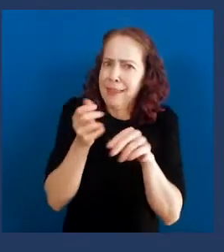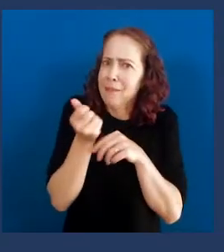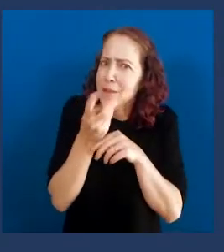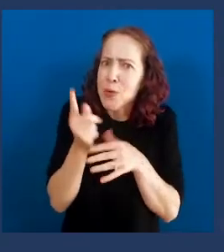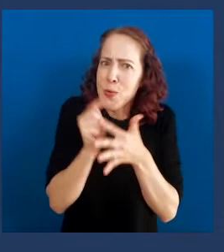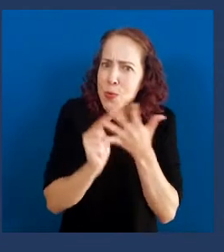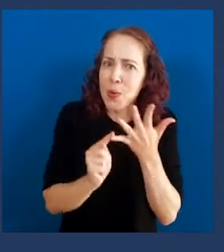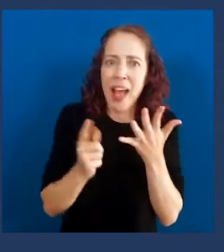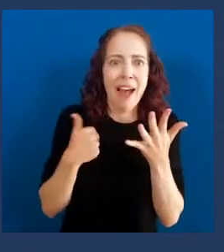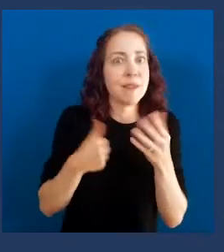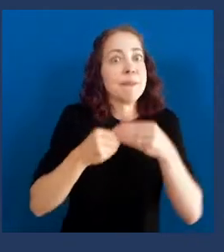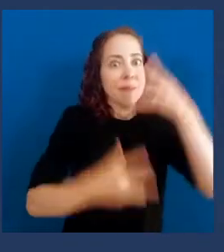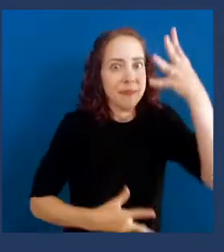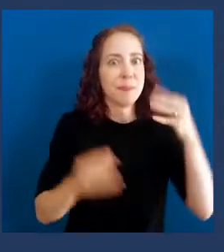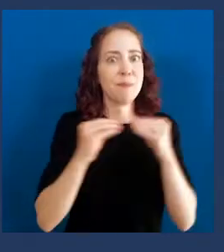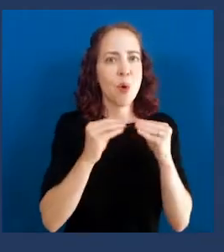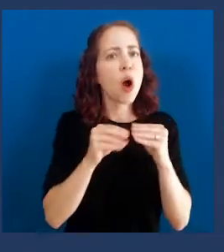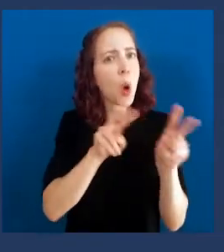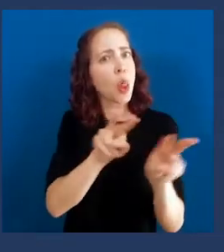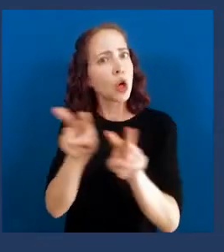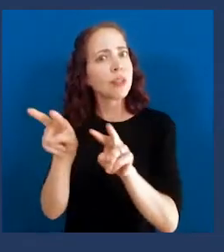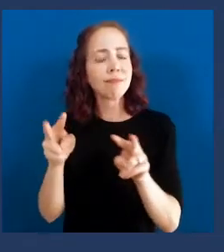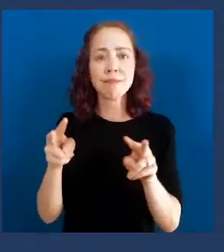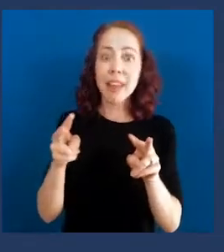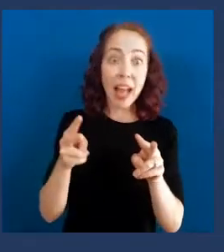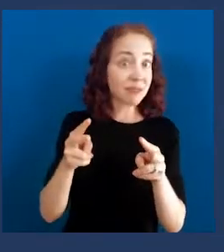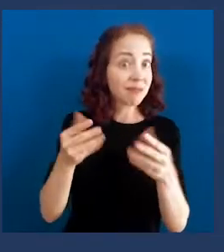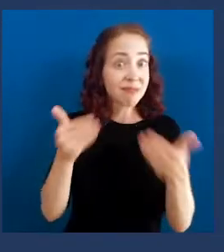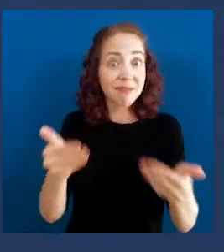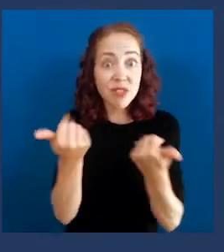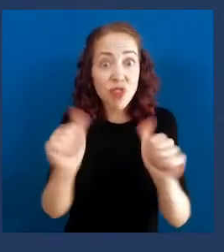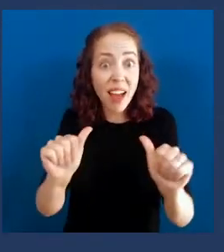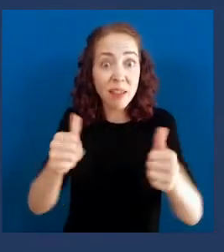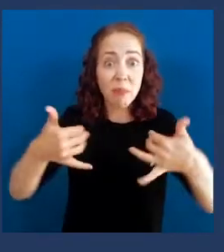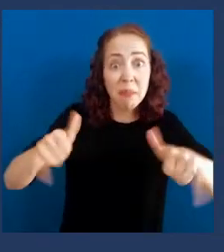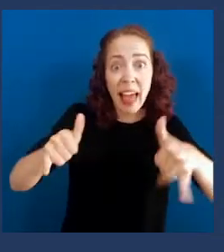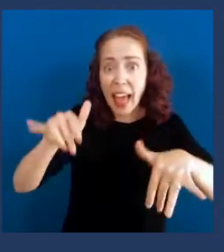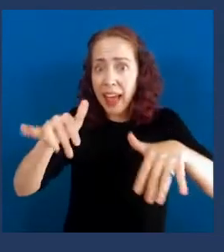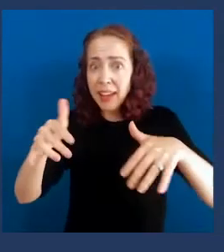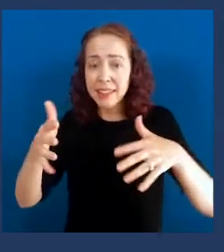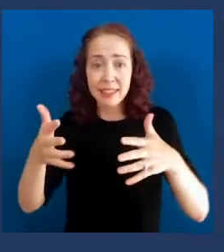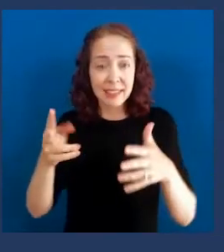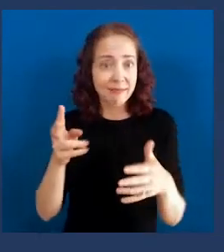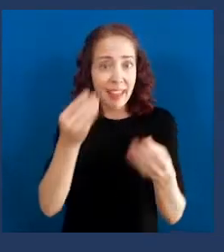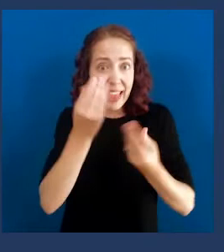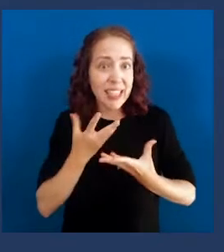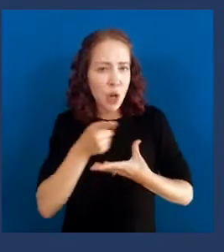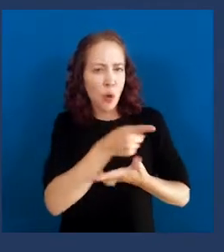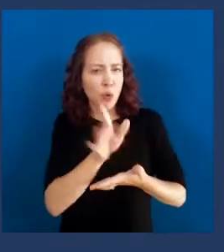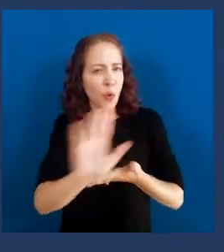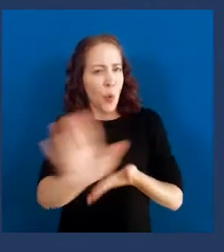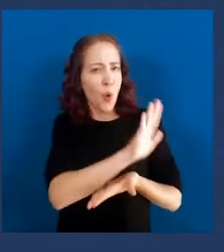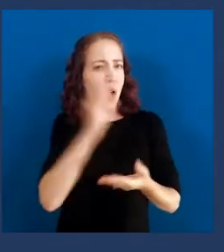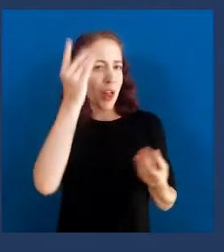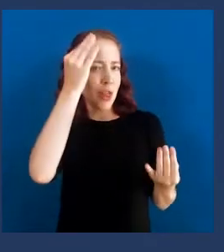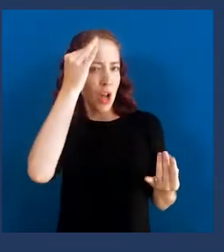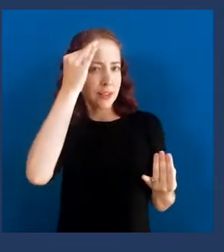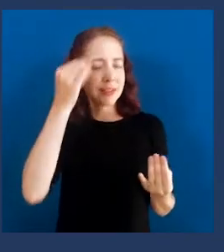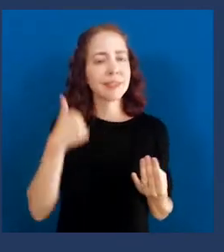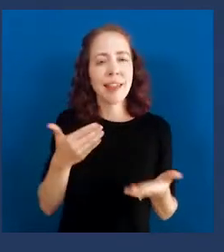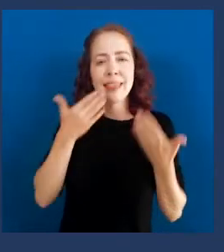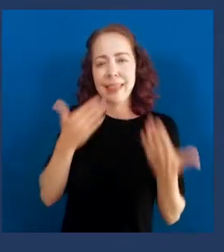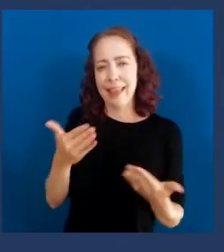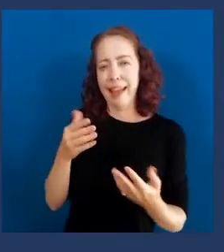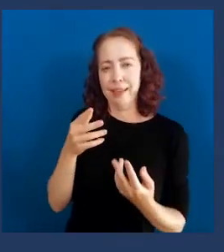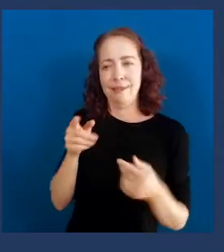try some of the features we've announced. And give them a shot, give them a spin, play with them. Tell us what you think. We'll continue to improve them. I want to